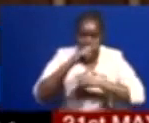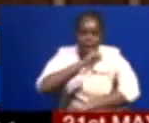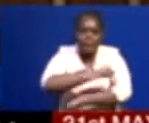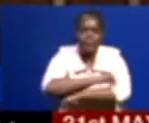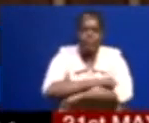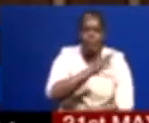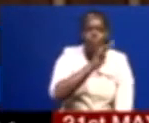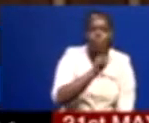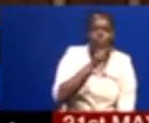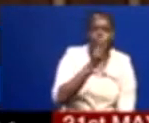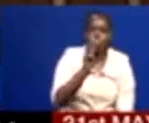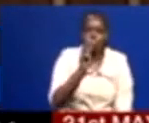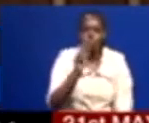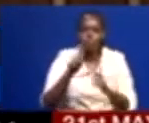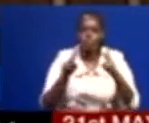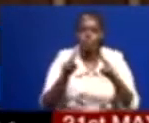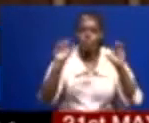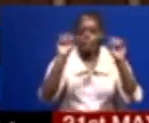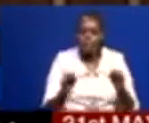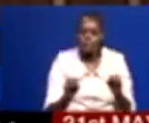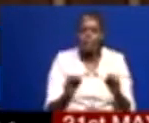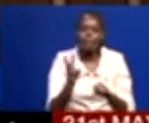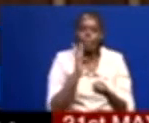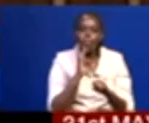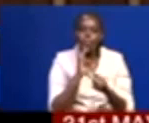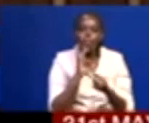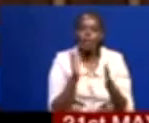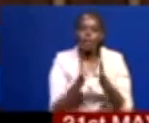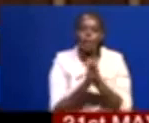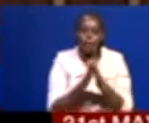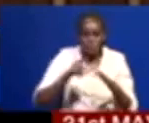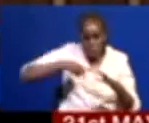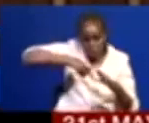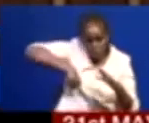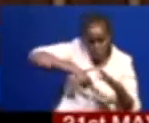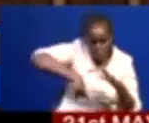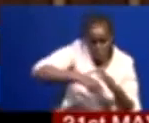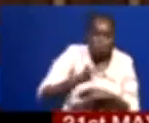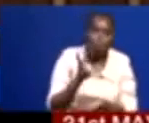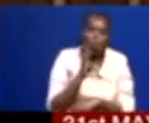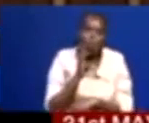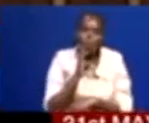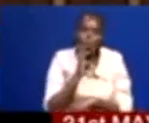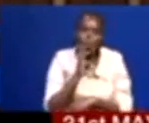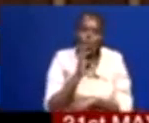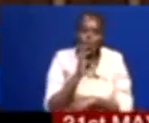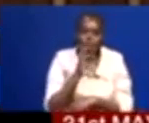commission this water system plus the water borehole that we have done for the